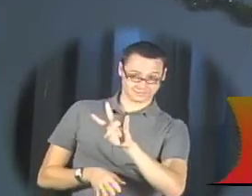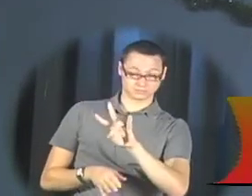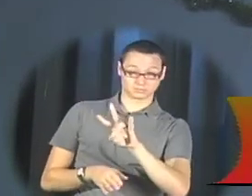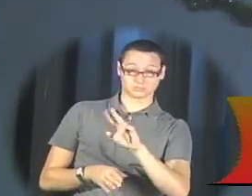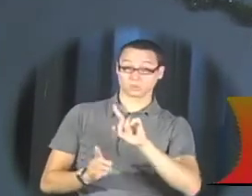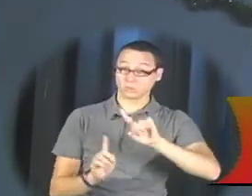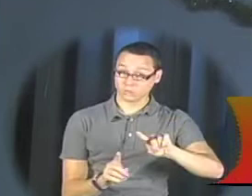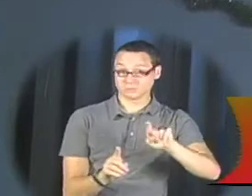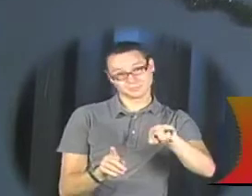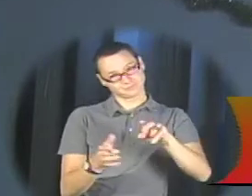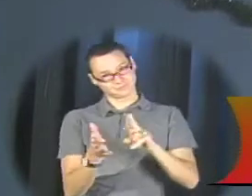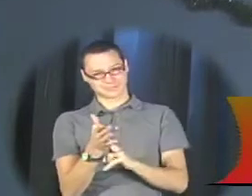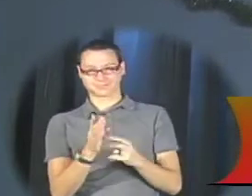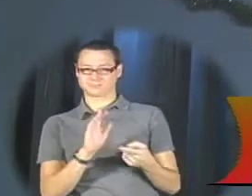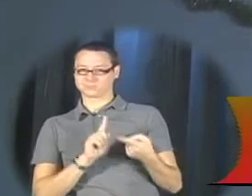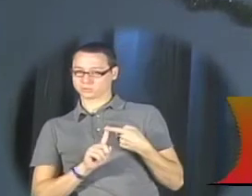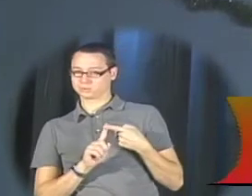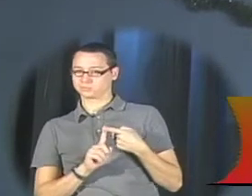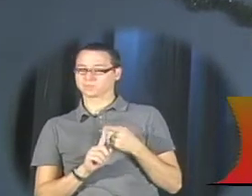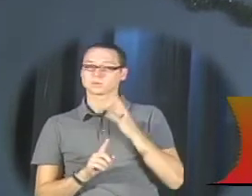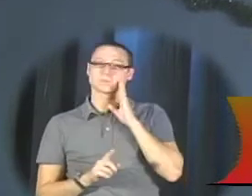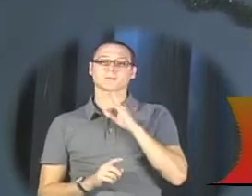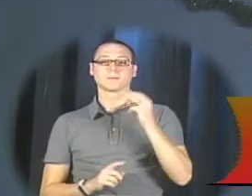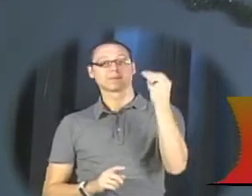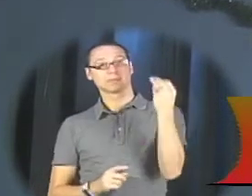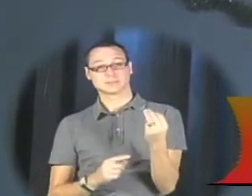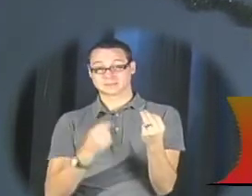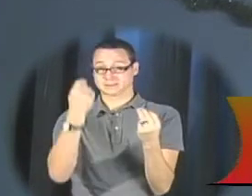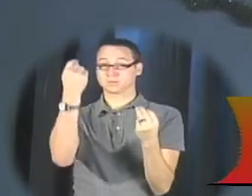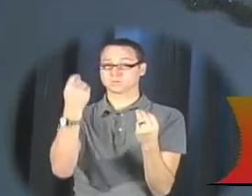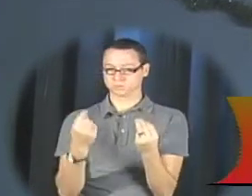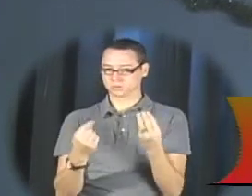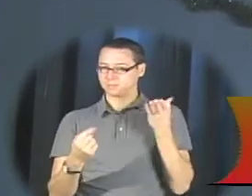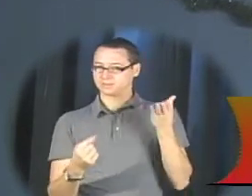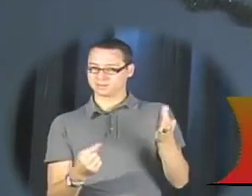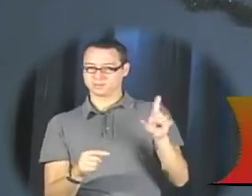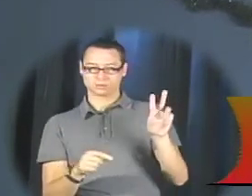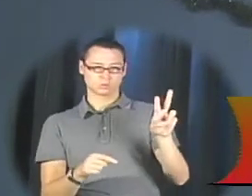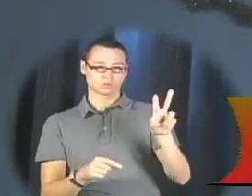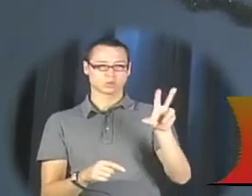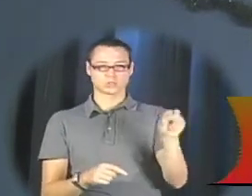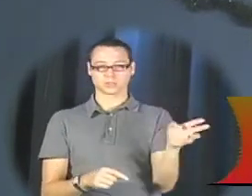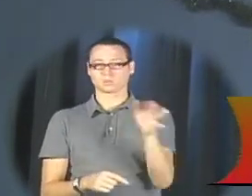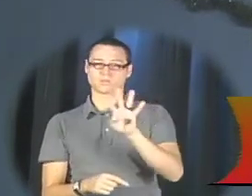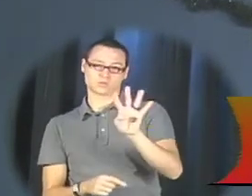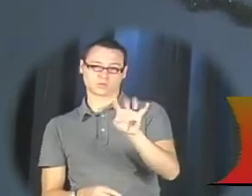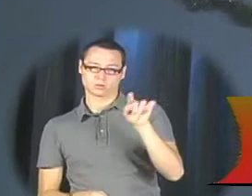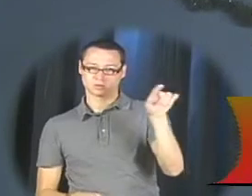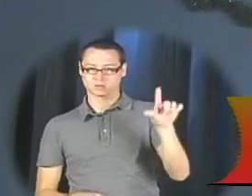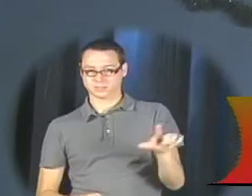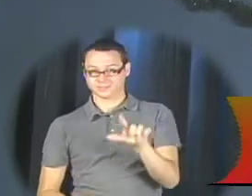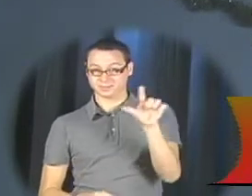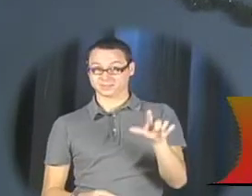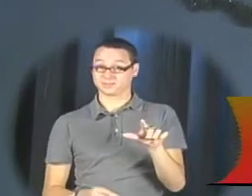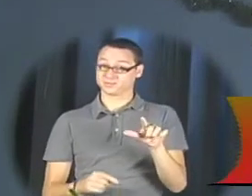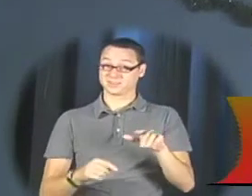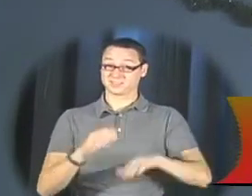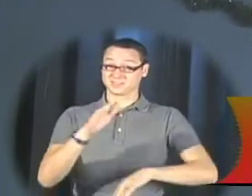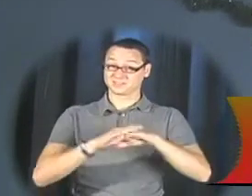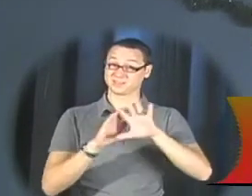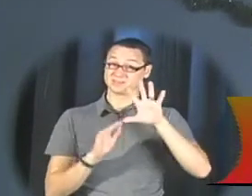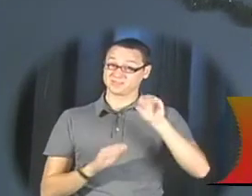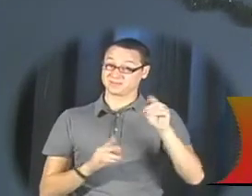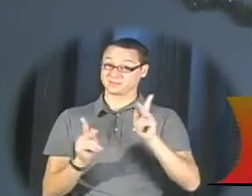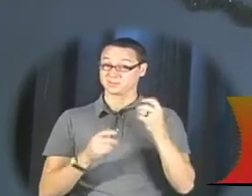attend the class. Classes will be held on Monday and Tuesday from 2.30 to 4 in the Media Center. Space is limited to the first 50